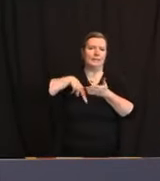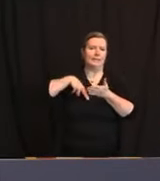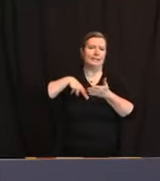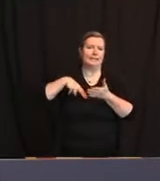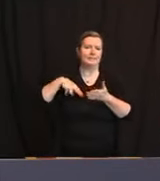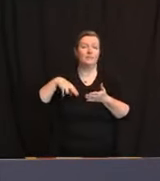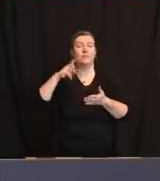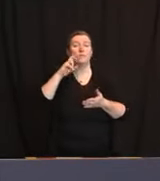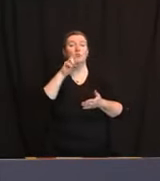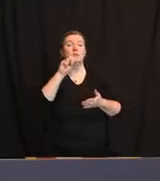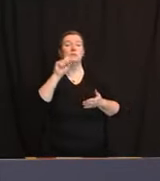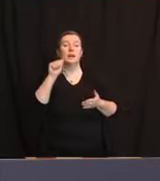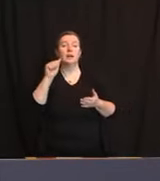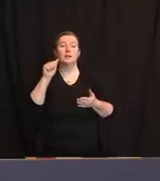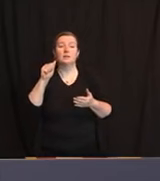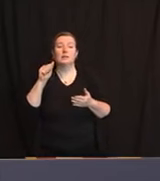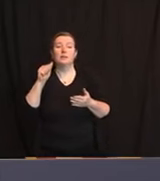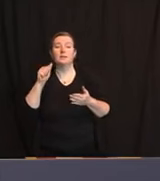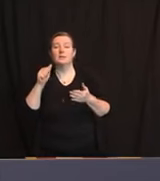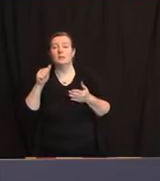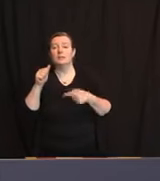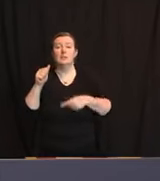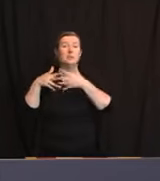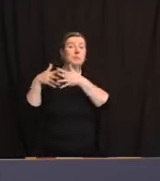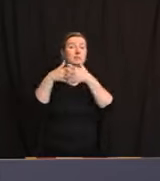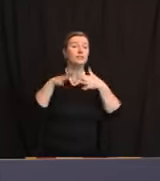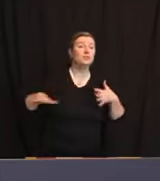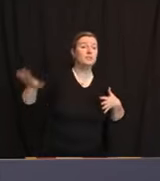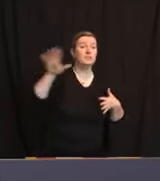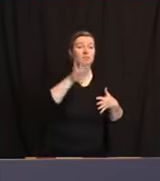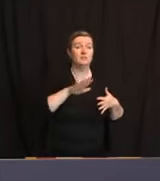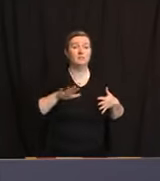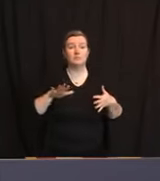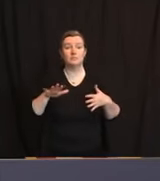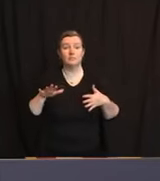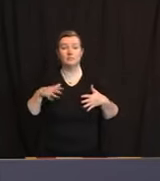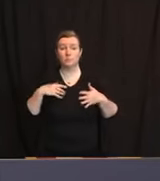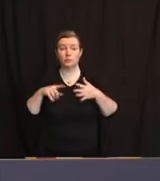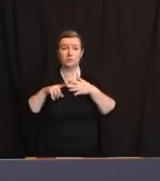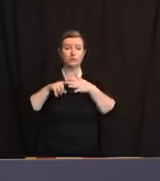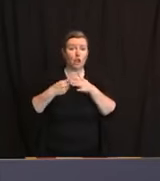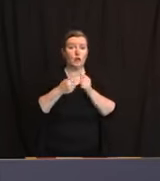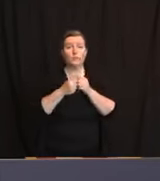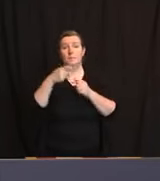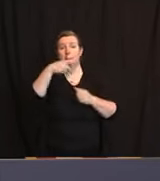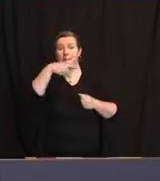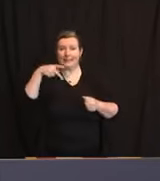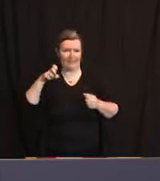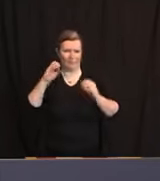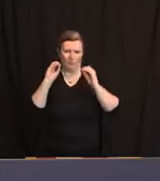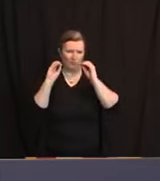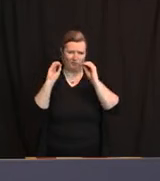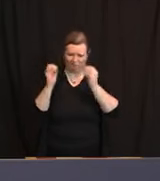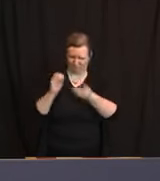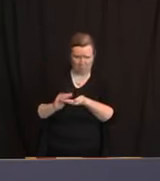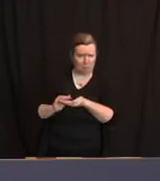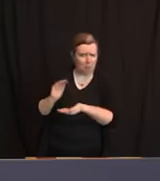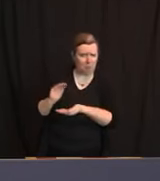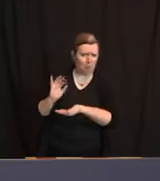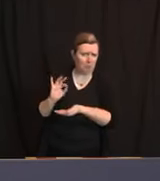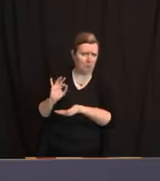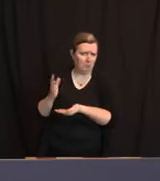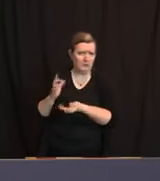almost, I would say, with a pea shooter in terms of PPE, in the stockpile in terms of testing